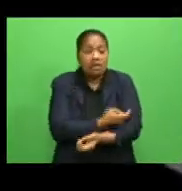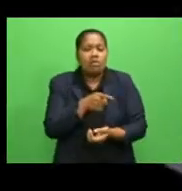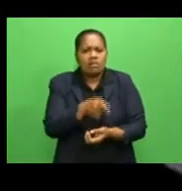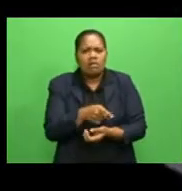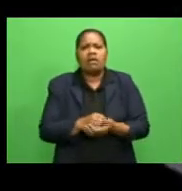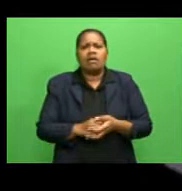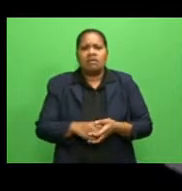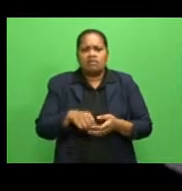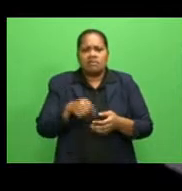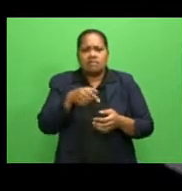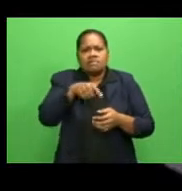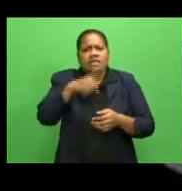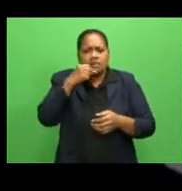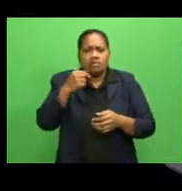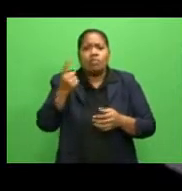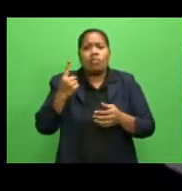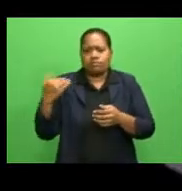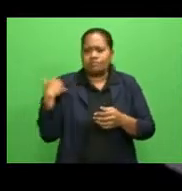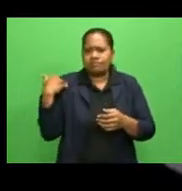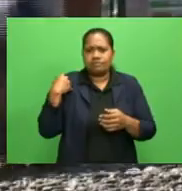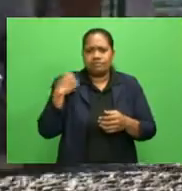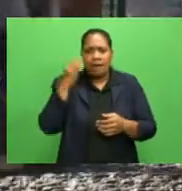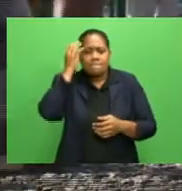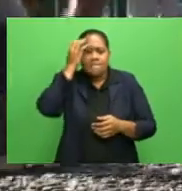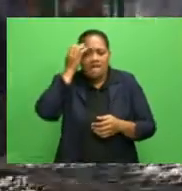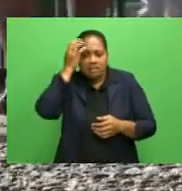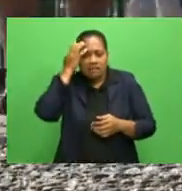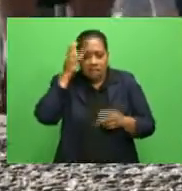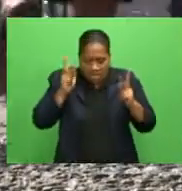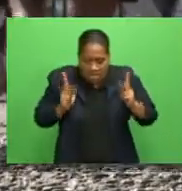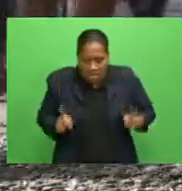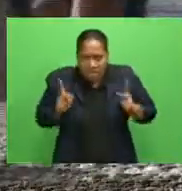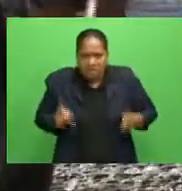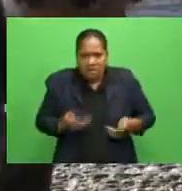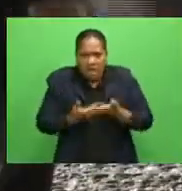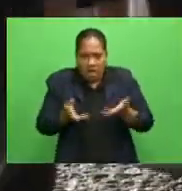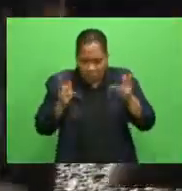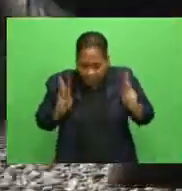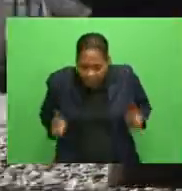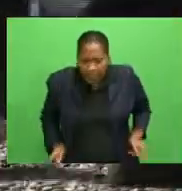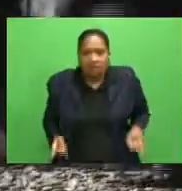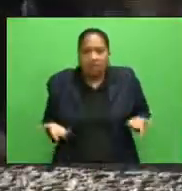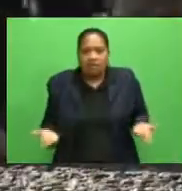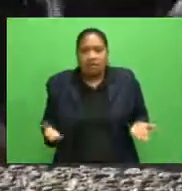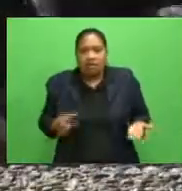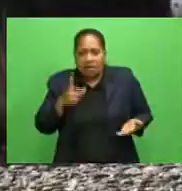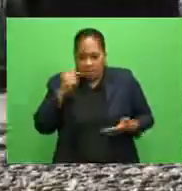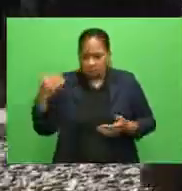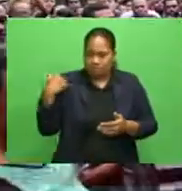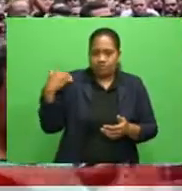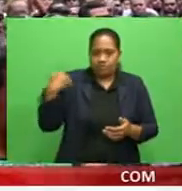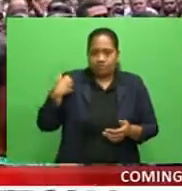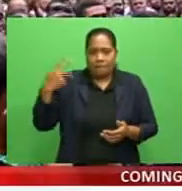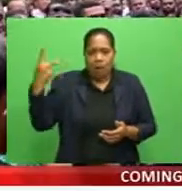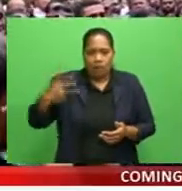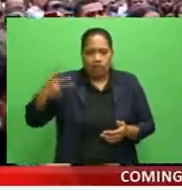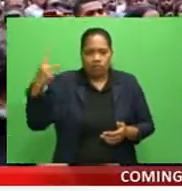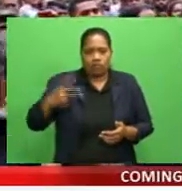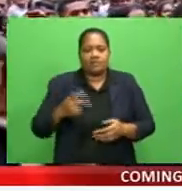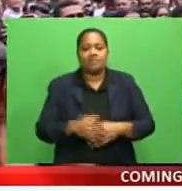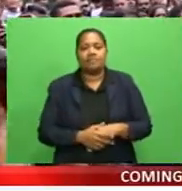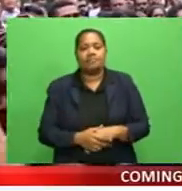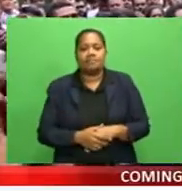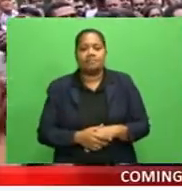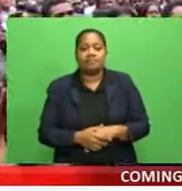substances which affect mental behaviour and physical appearance. Kritika Kumar, FBC News. Up